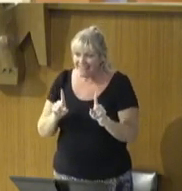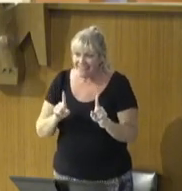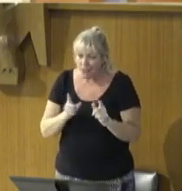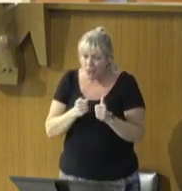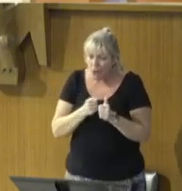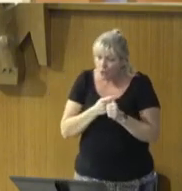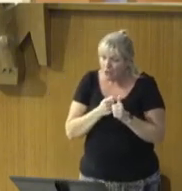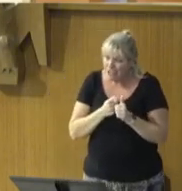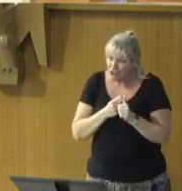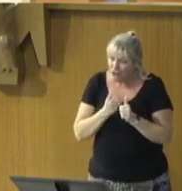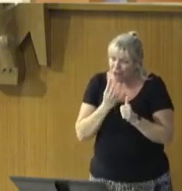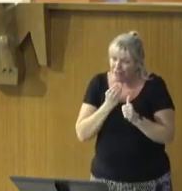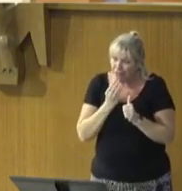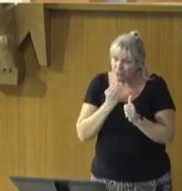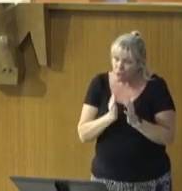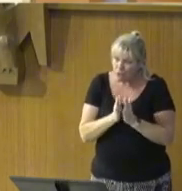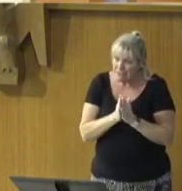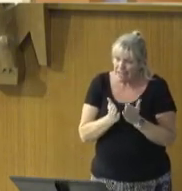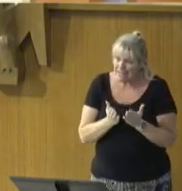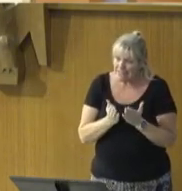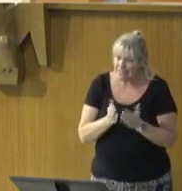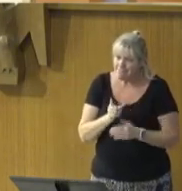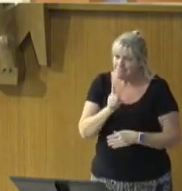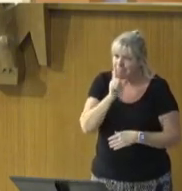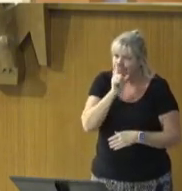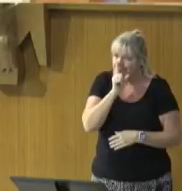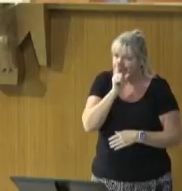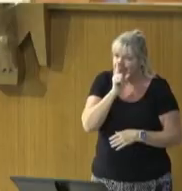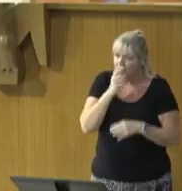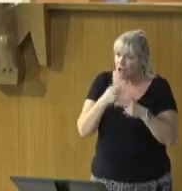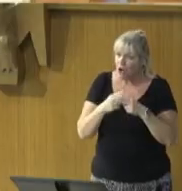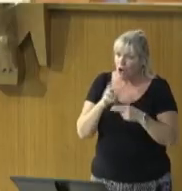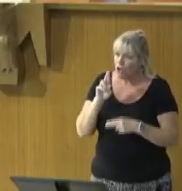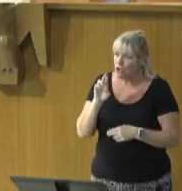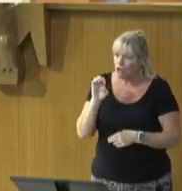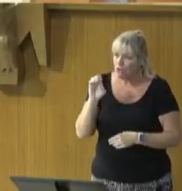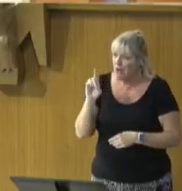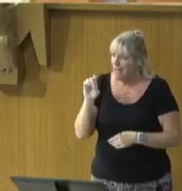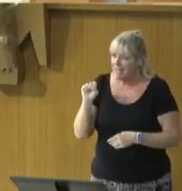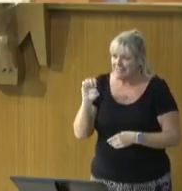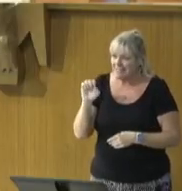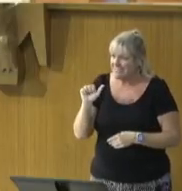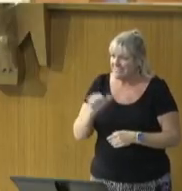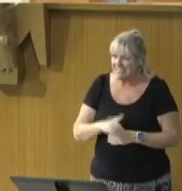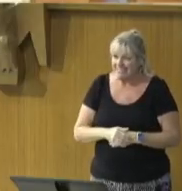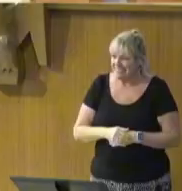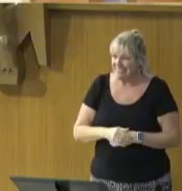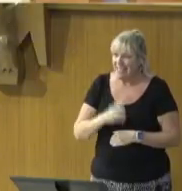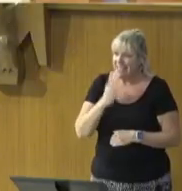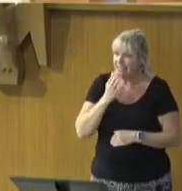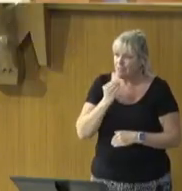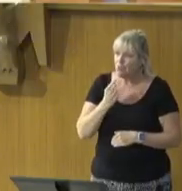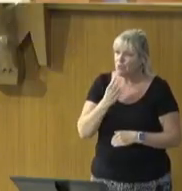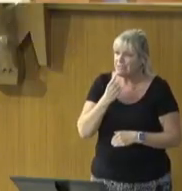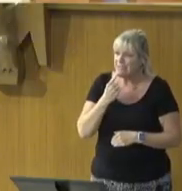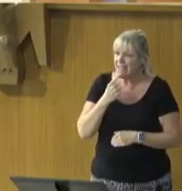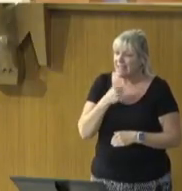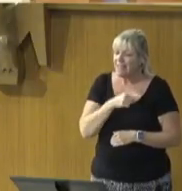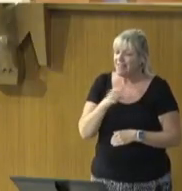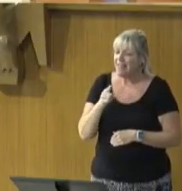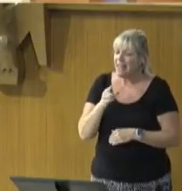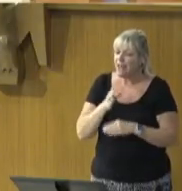doesn't actually refer to the Red Sea. Instead, the Hebrew states that they crossed the